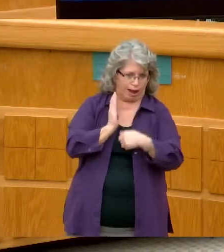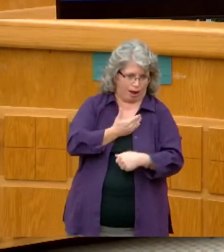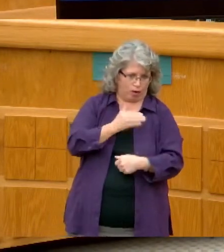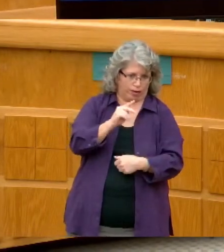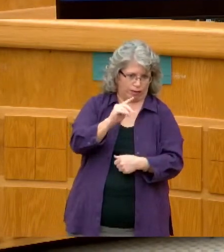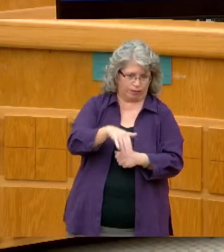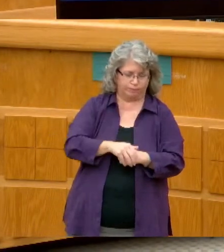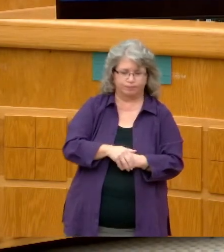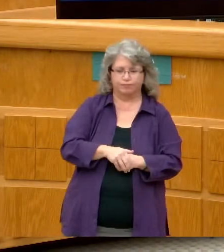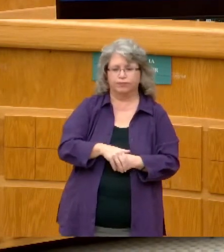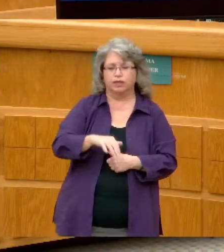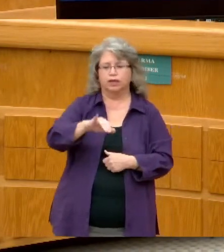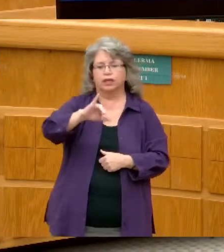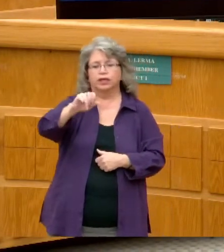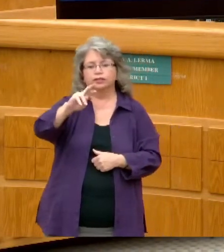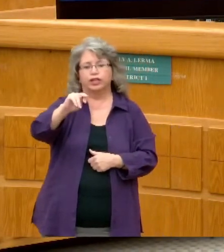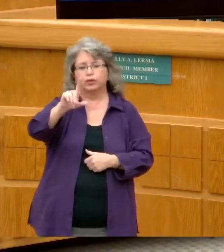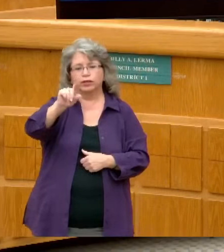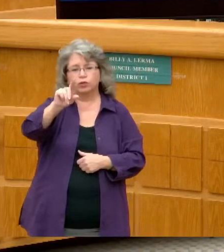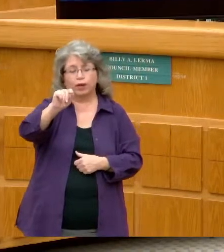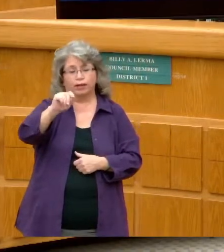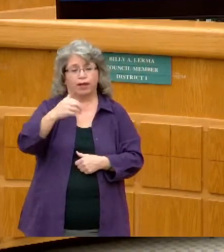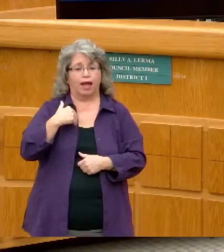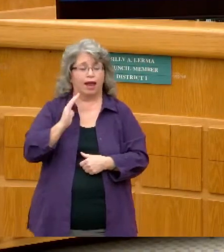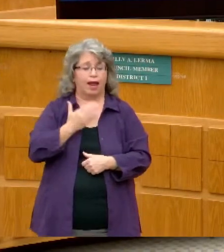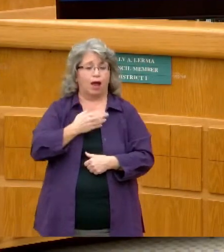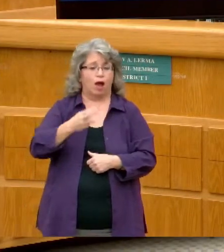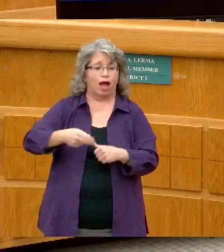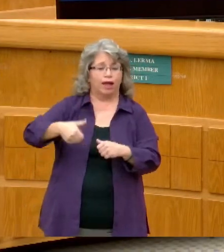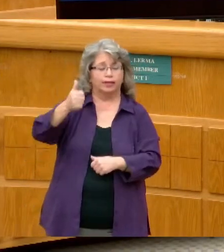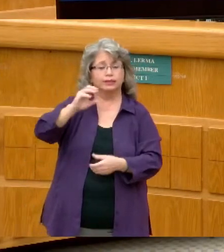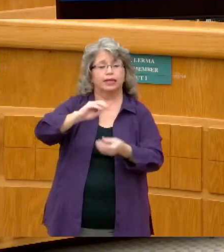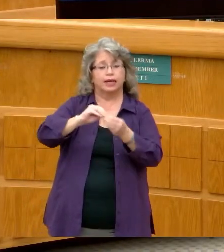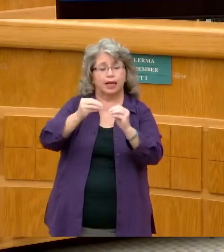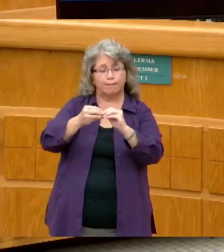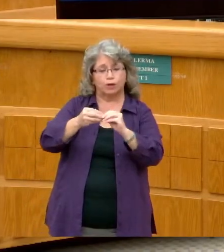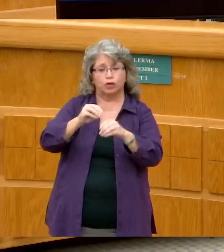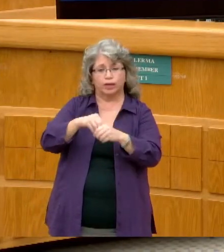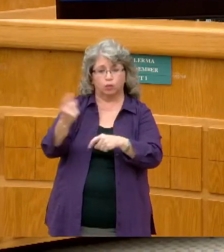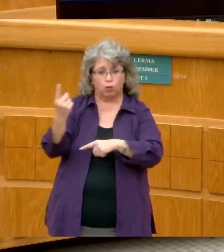our highest number of positive COVID cases in one day at